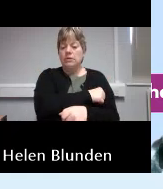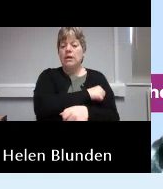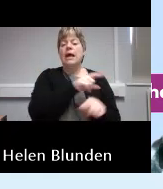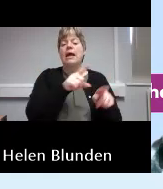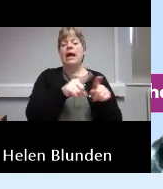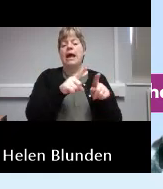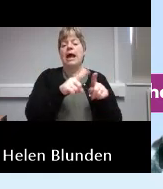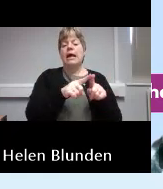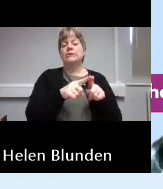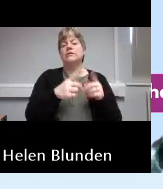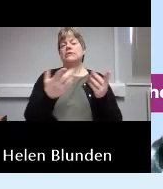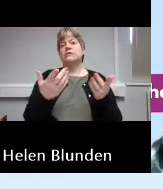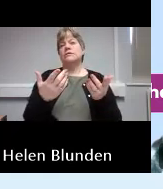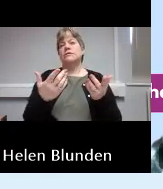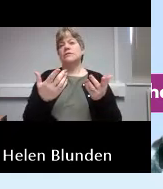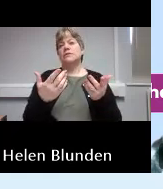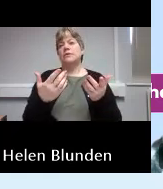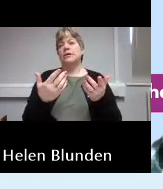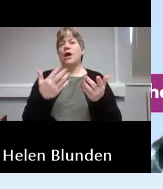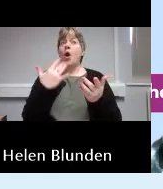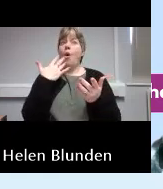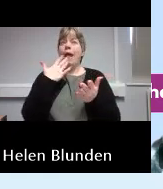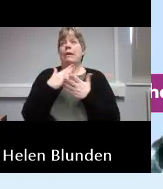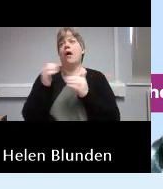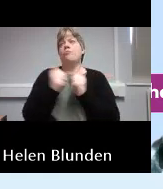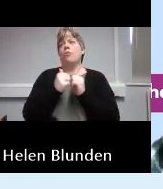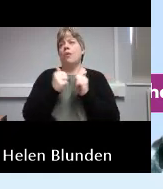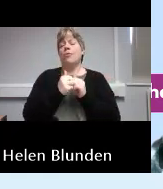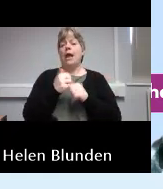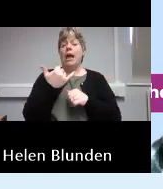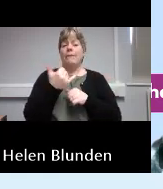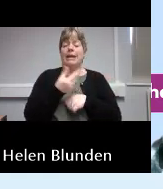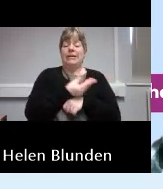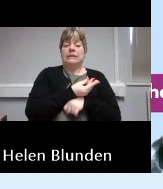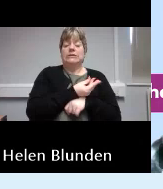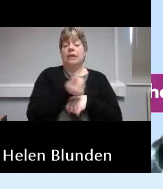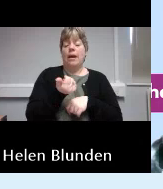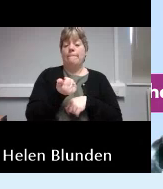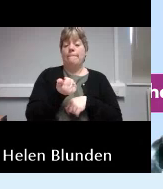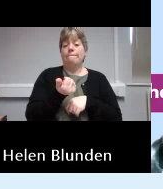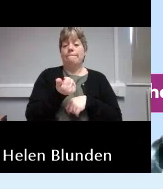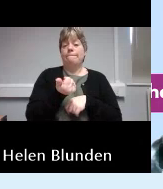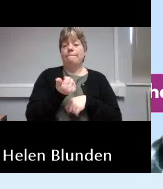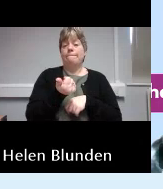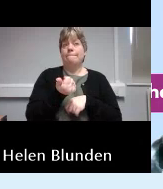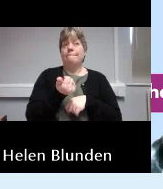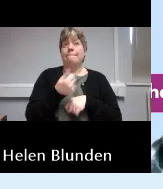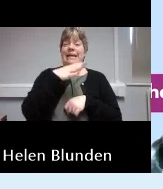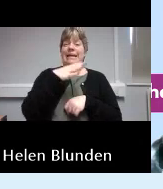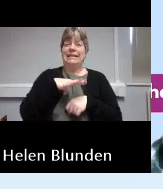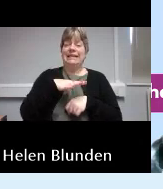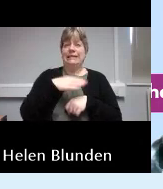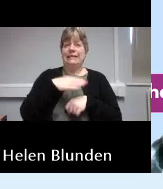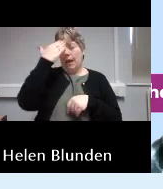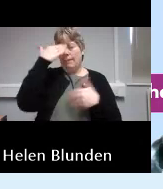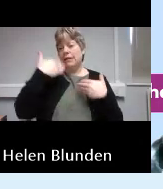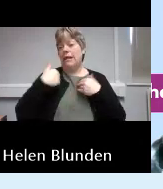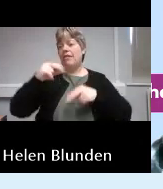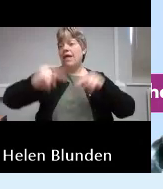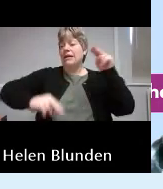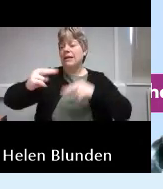And when, as appropriate, it might be that some young people, when require a mental health assessment and